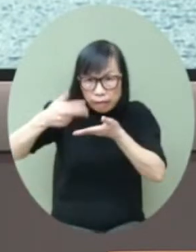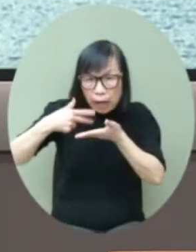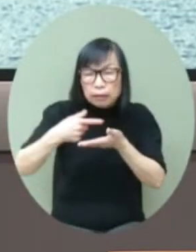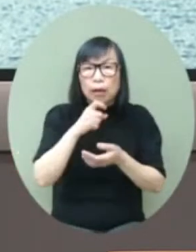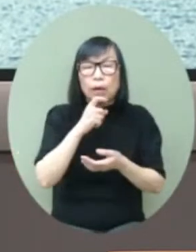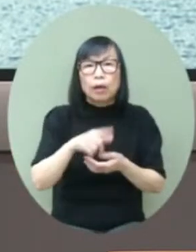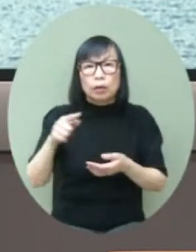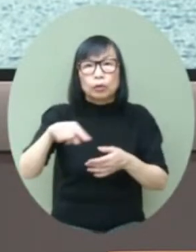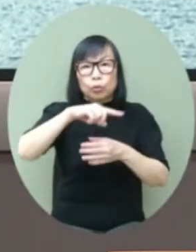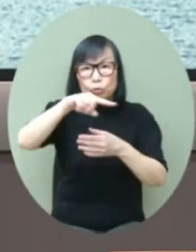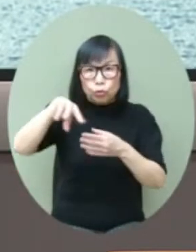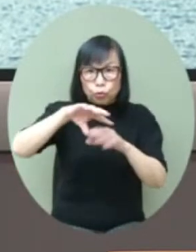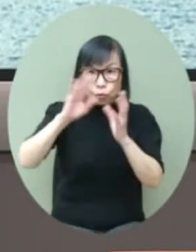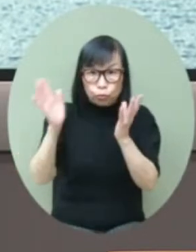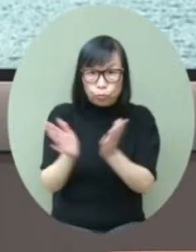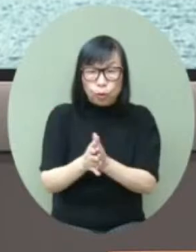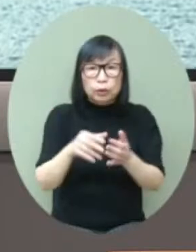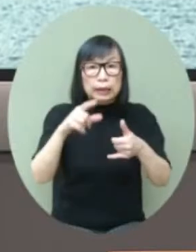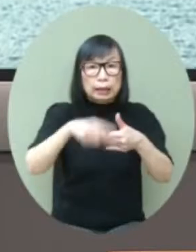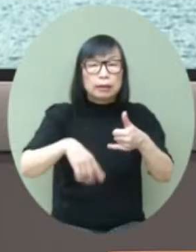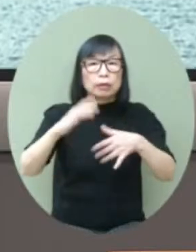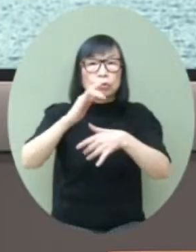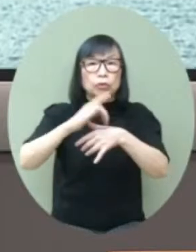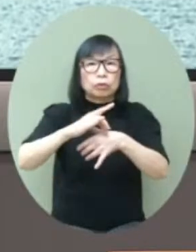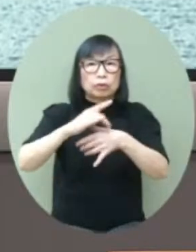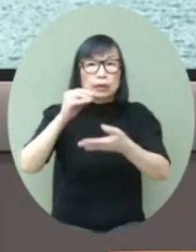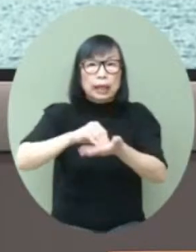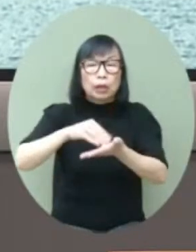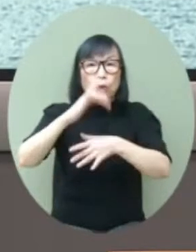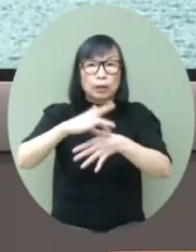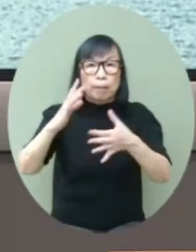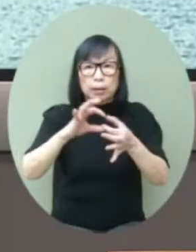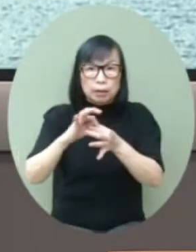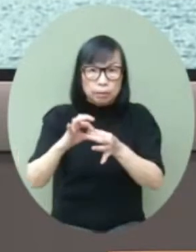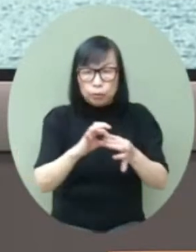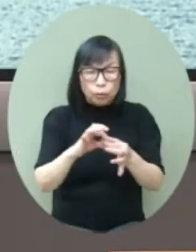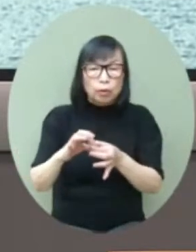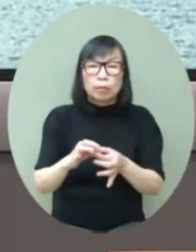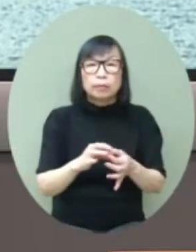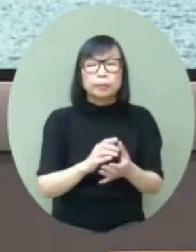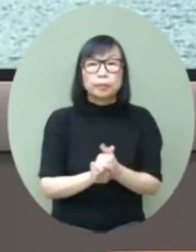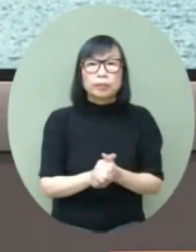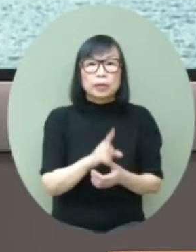with 60 to 70 people. For all these people, they are considered to be close contacts.